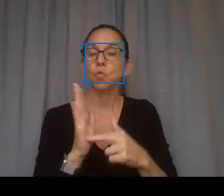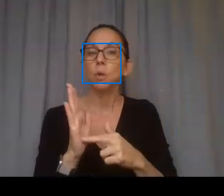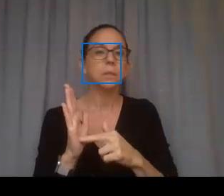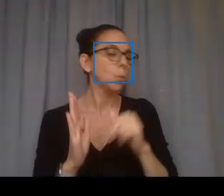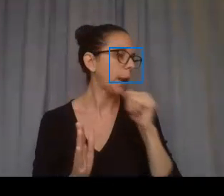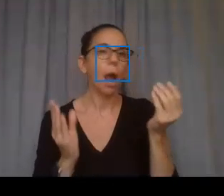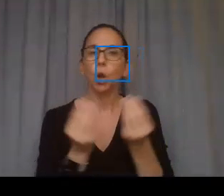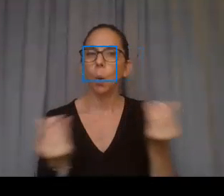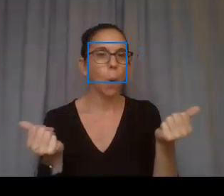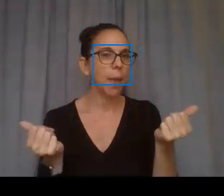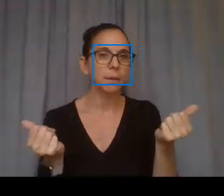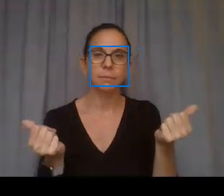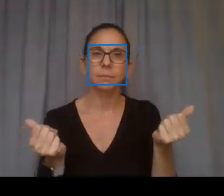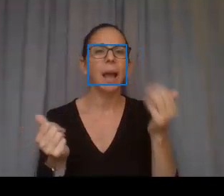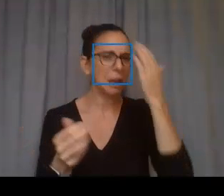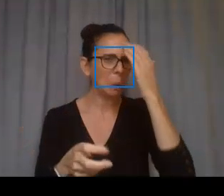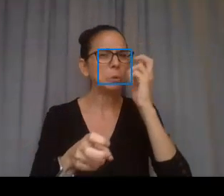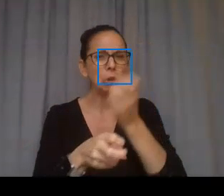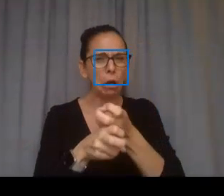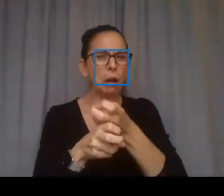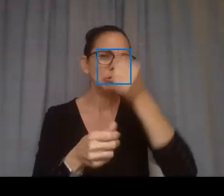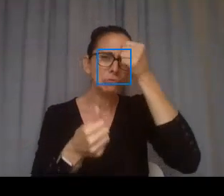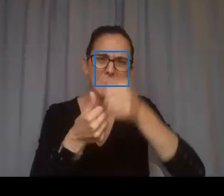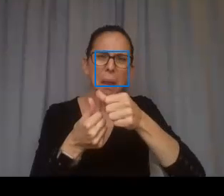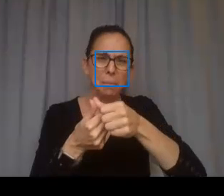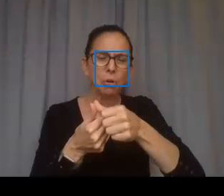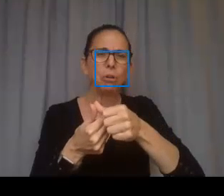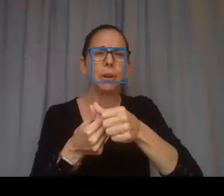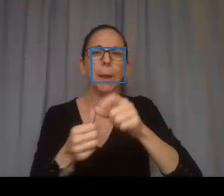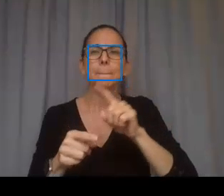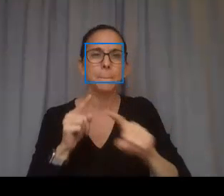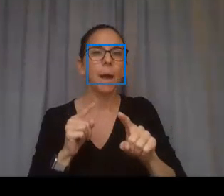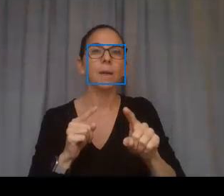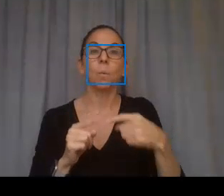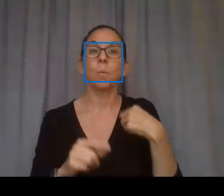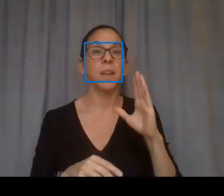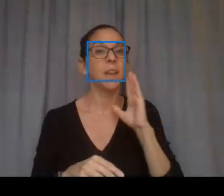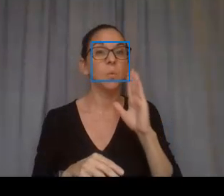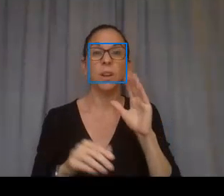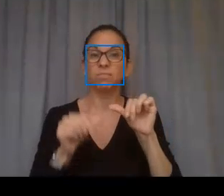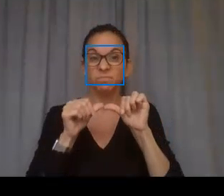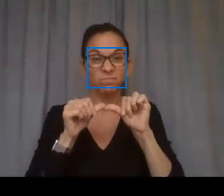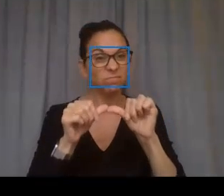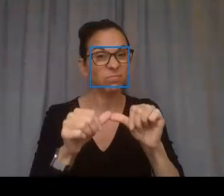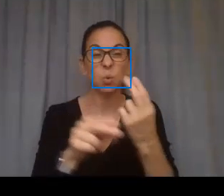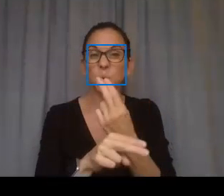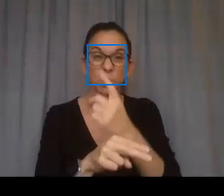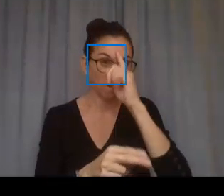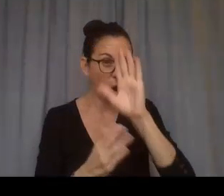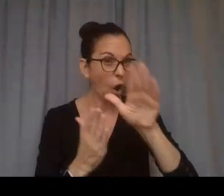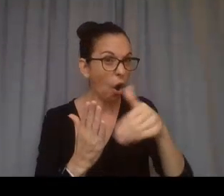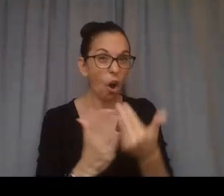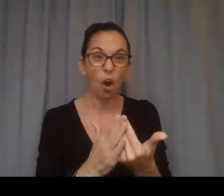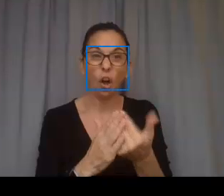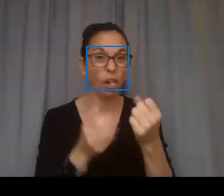away. I know they're kind of hard to follow at first, but they are something that we do with every calculation all year